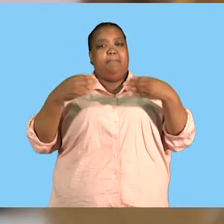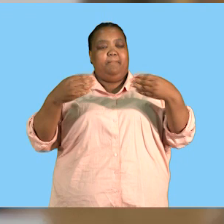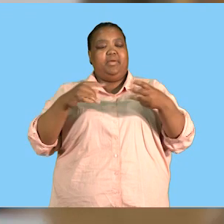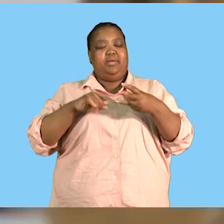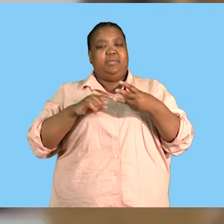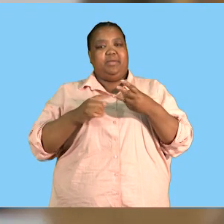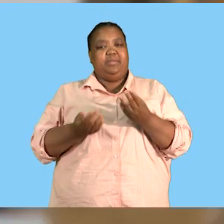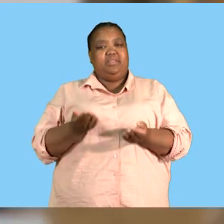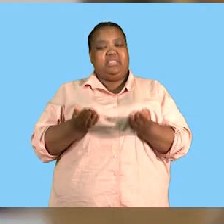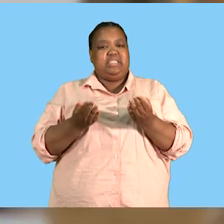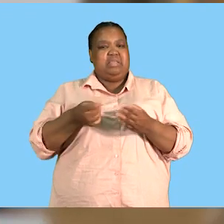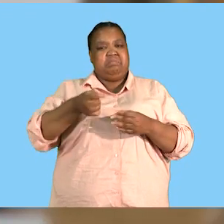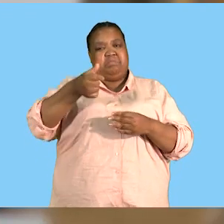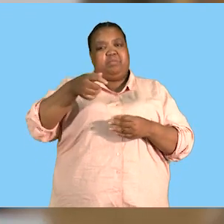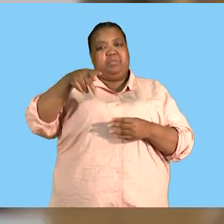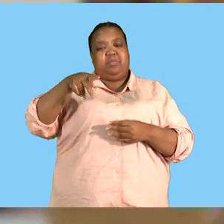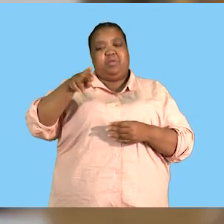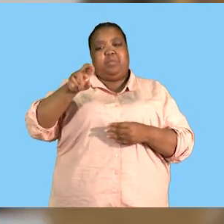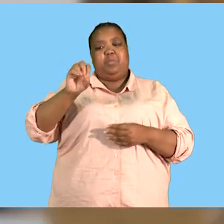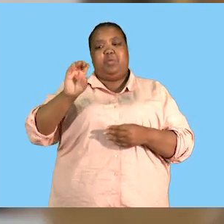little bit of probability.